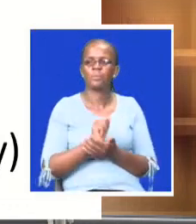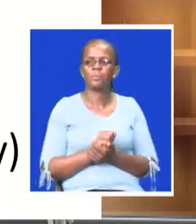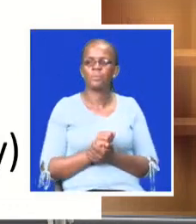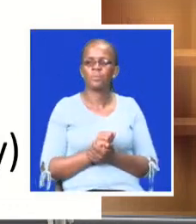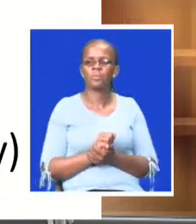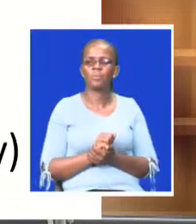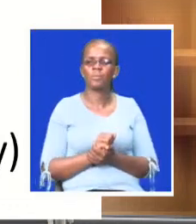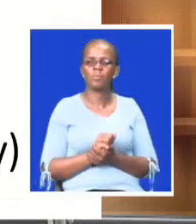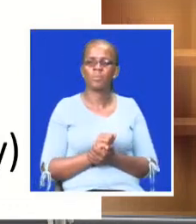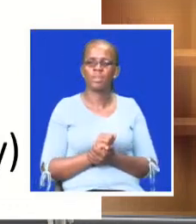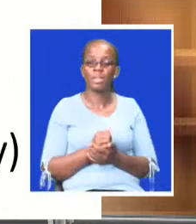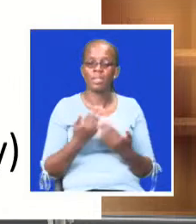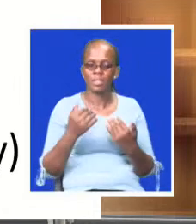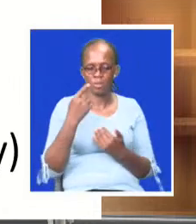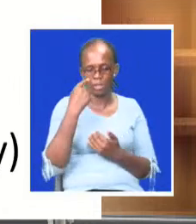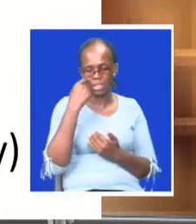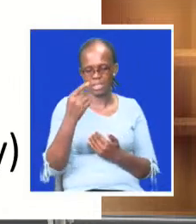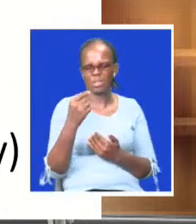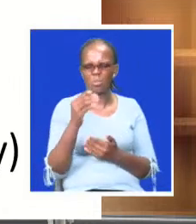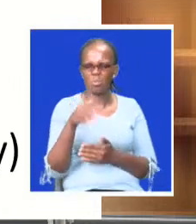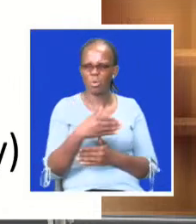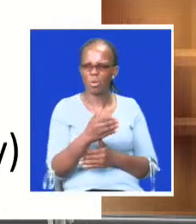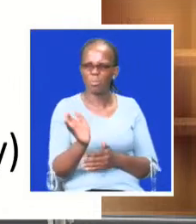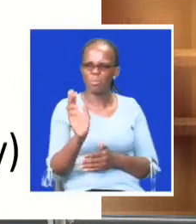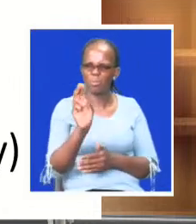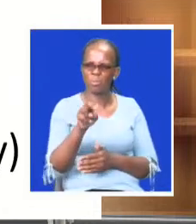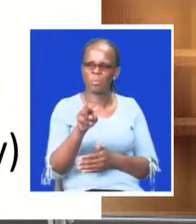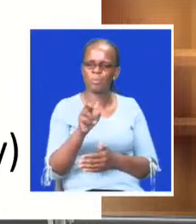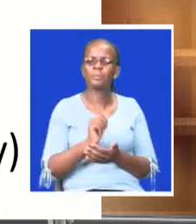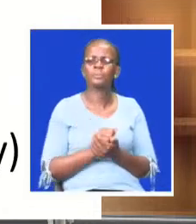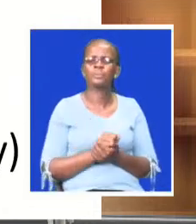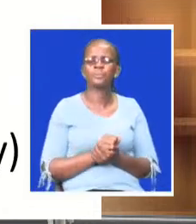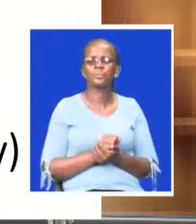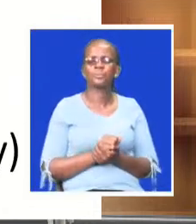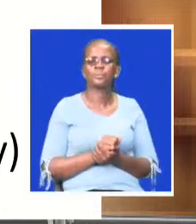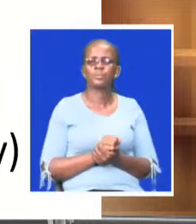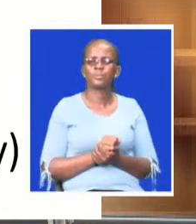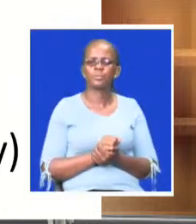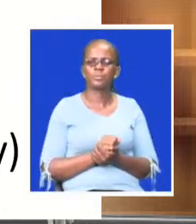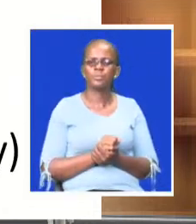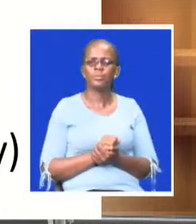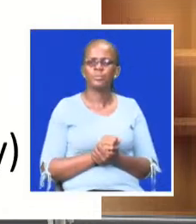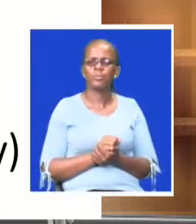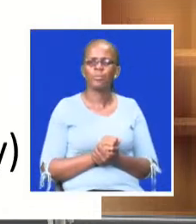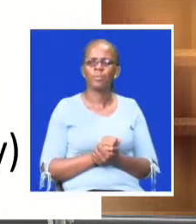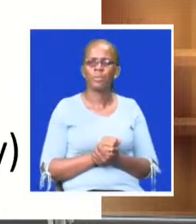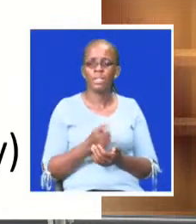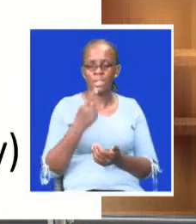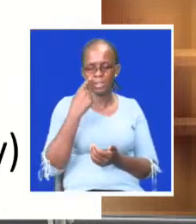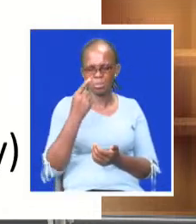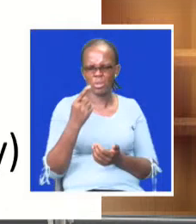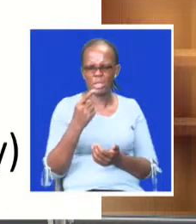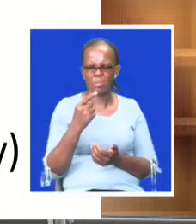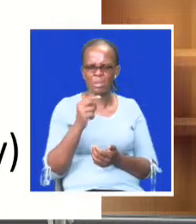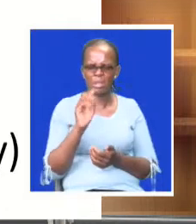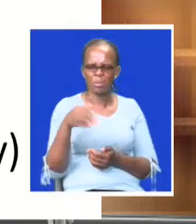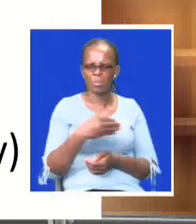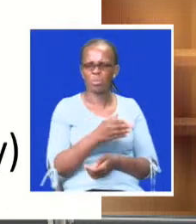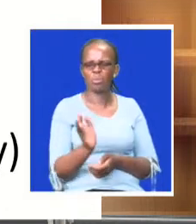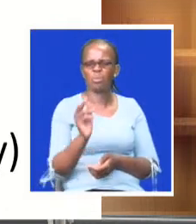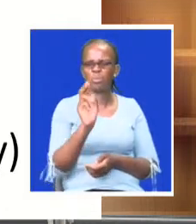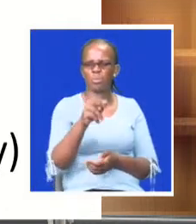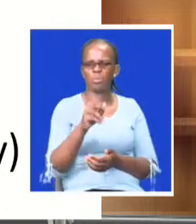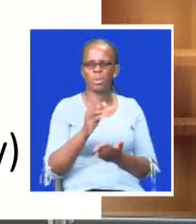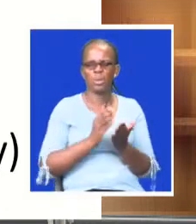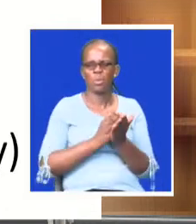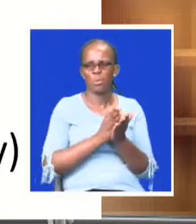What can you say about the serpent, dear Lena? The serpent is deceptive. It